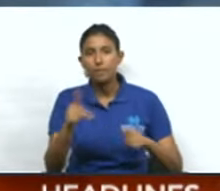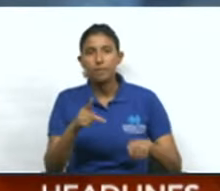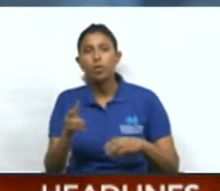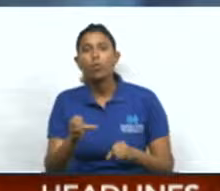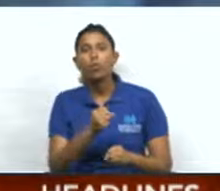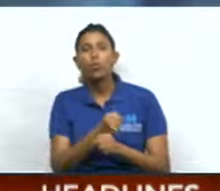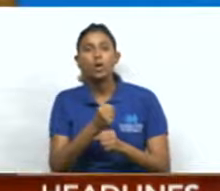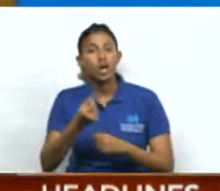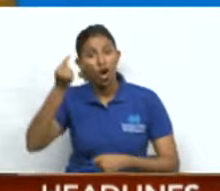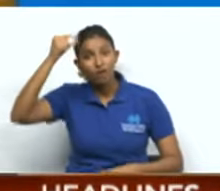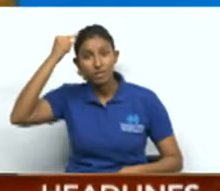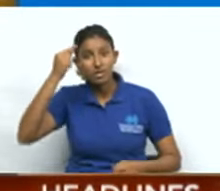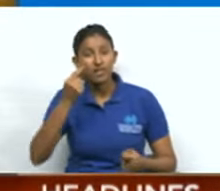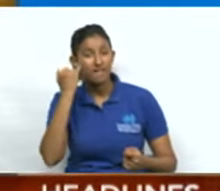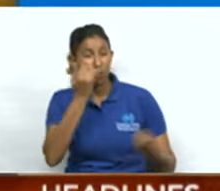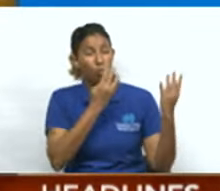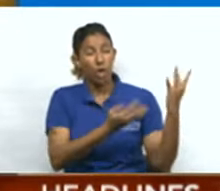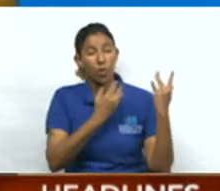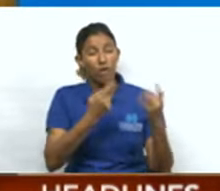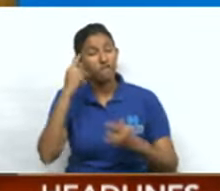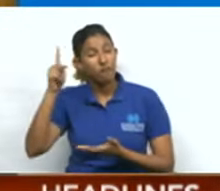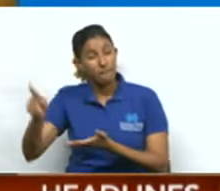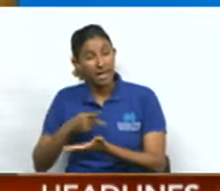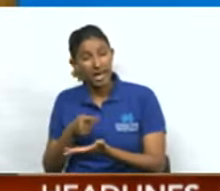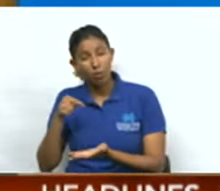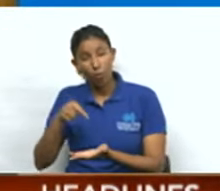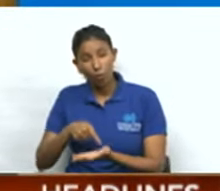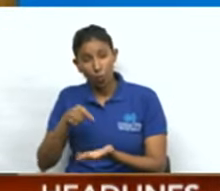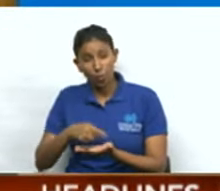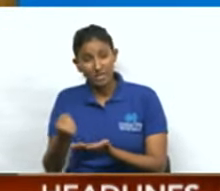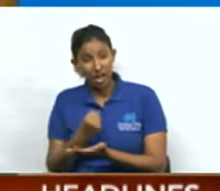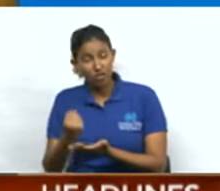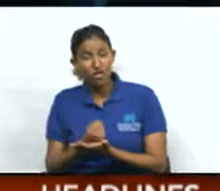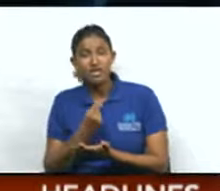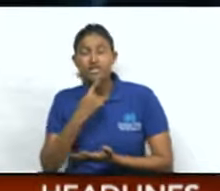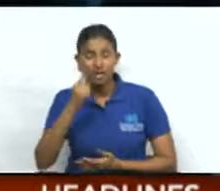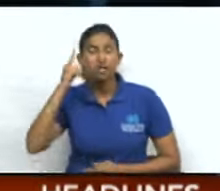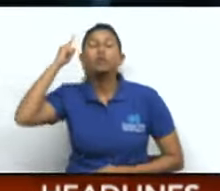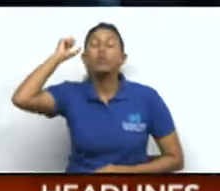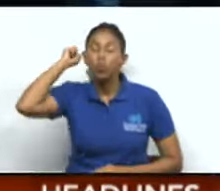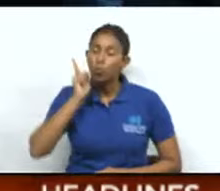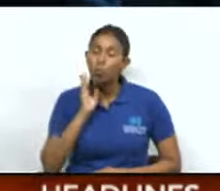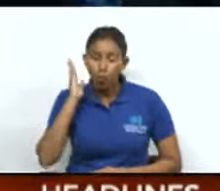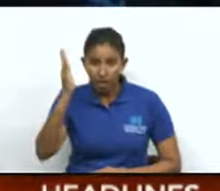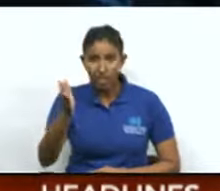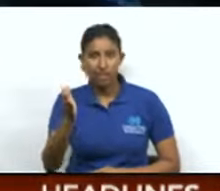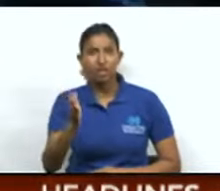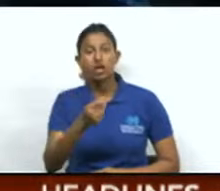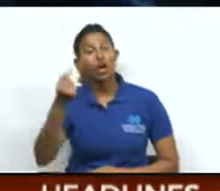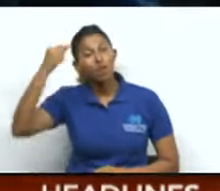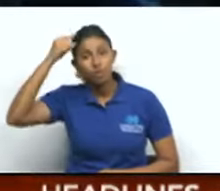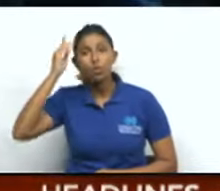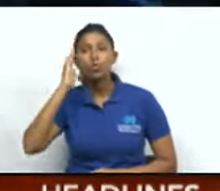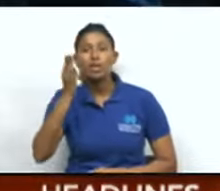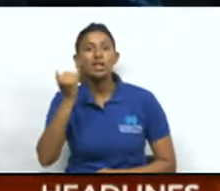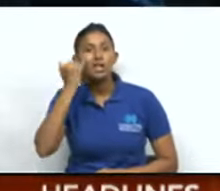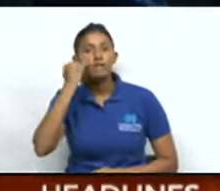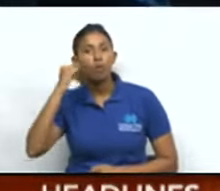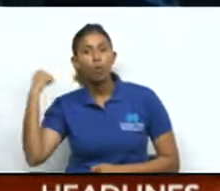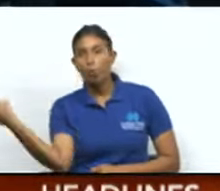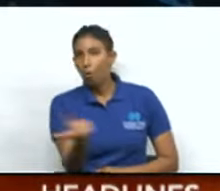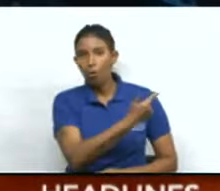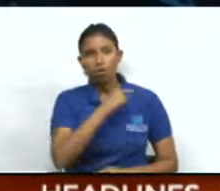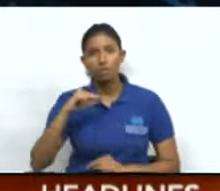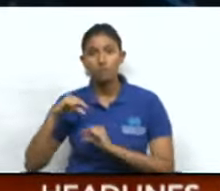that is guaranteed. Minister Imbert said the government will keep its commitment so long as the agencies benefiting from the $1 billion